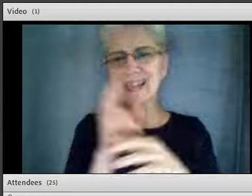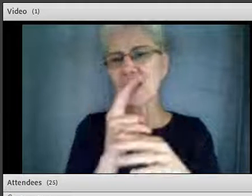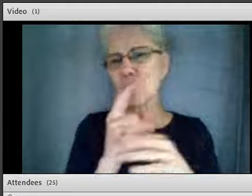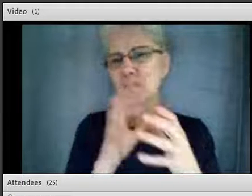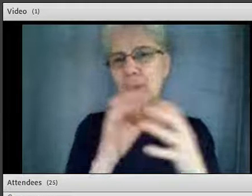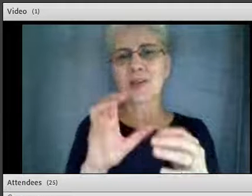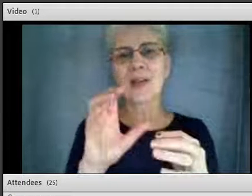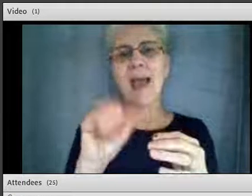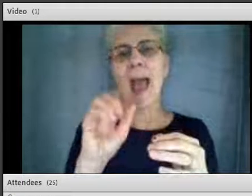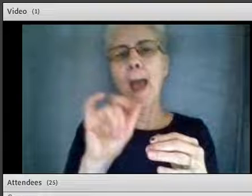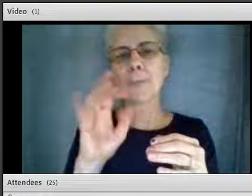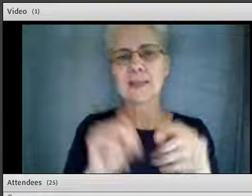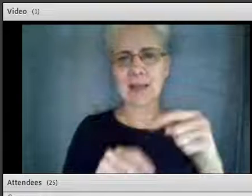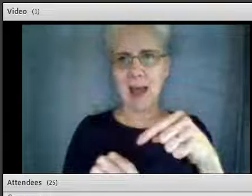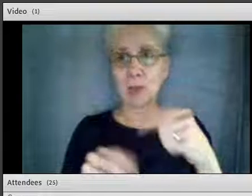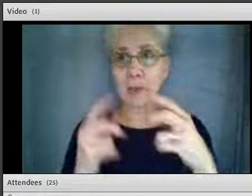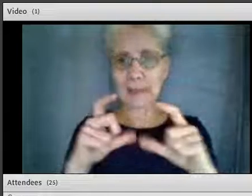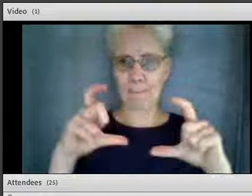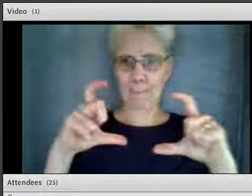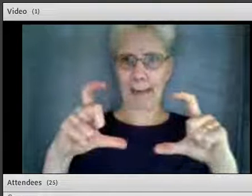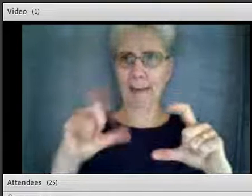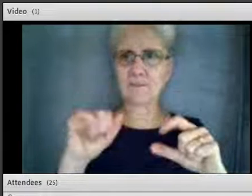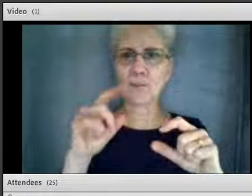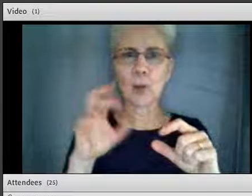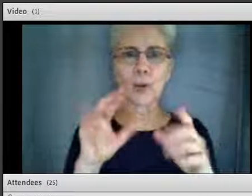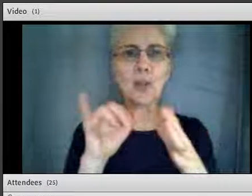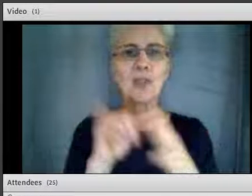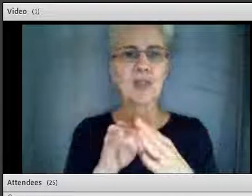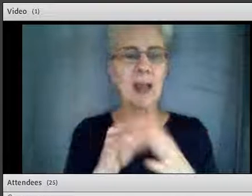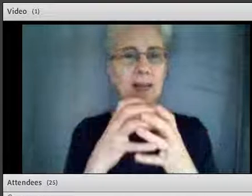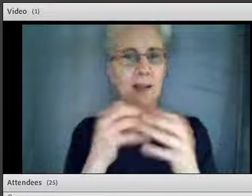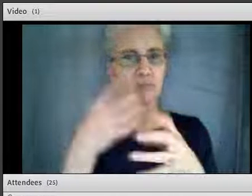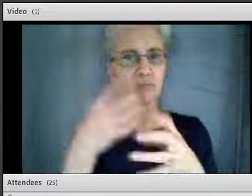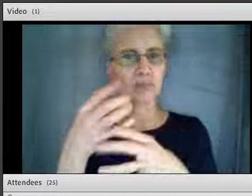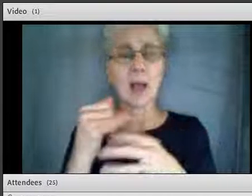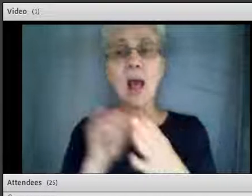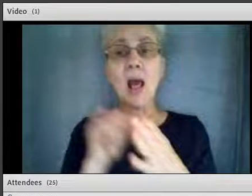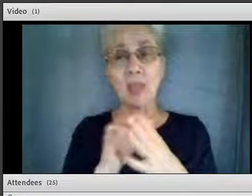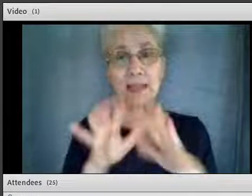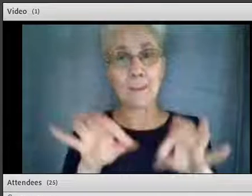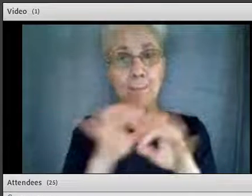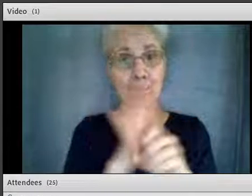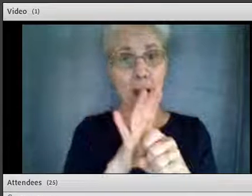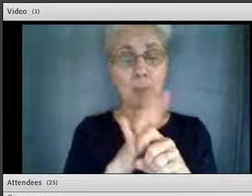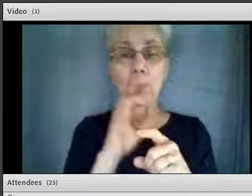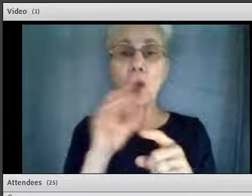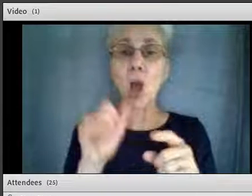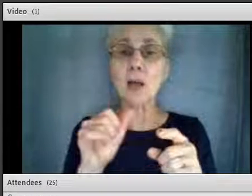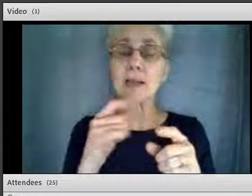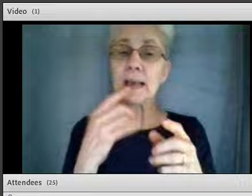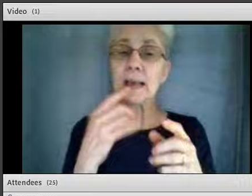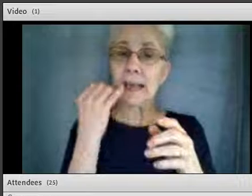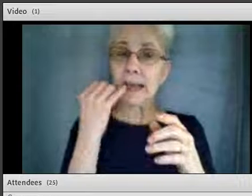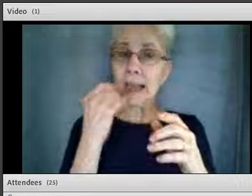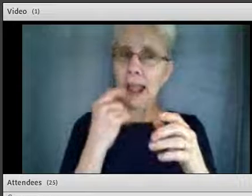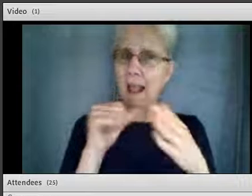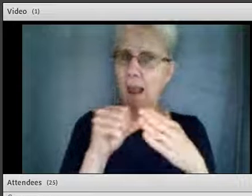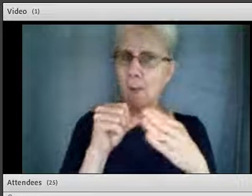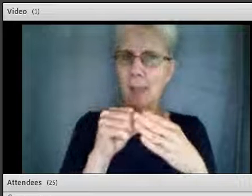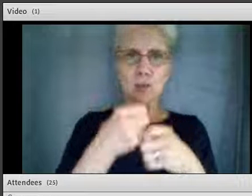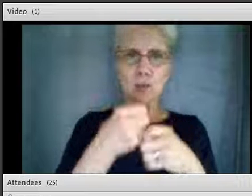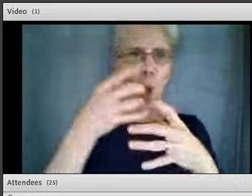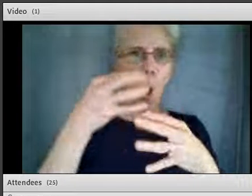This fat footer mentality is growing, because our pages are long. That's sort of the trend, right? We